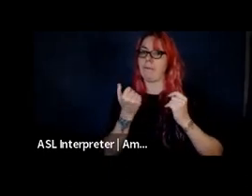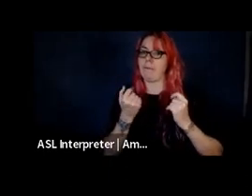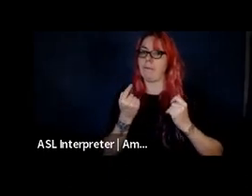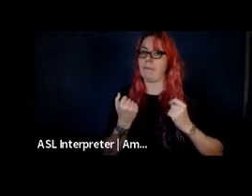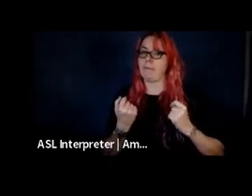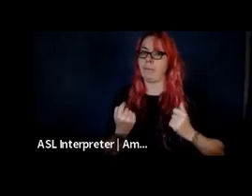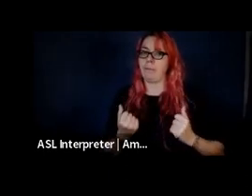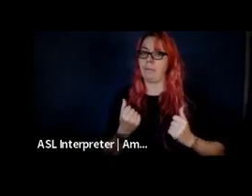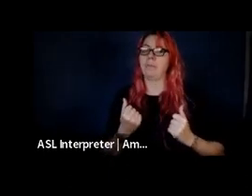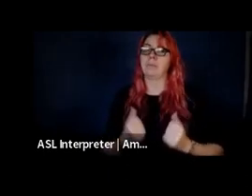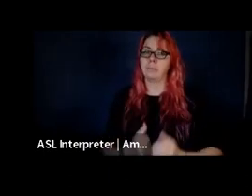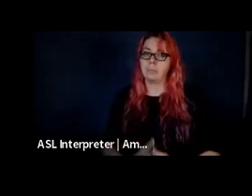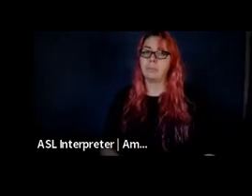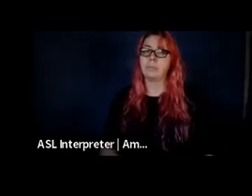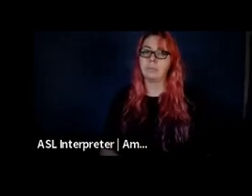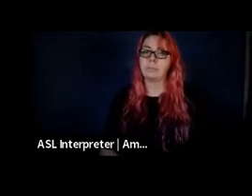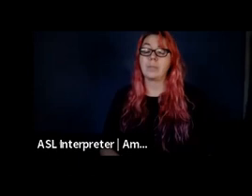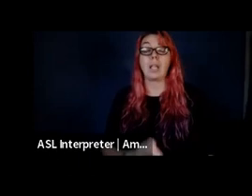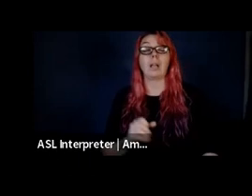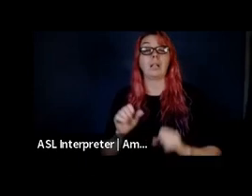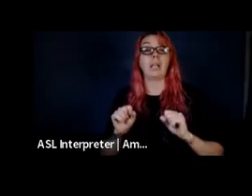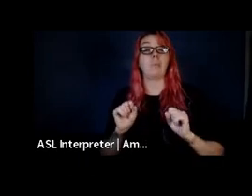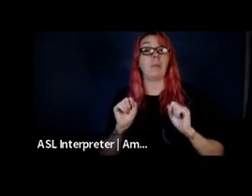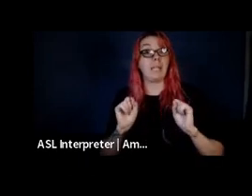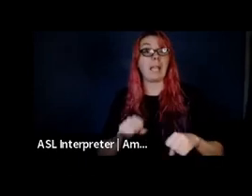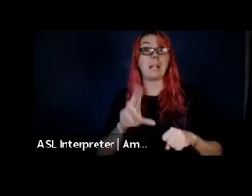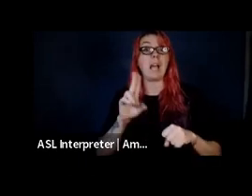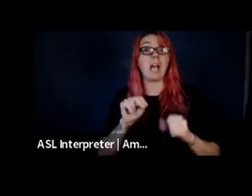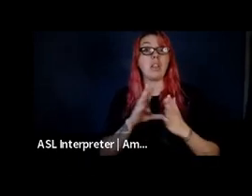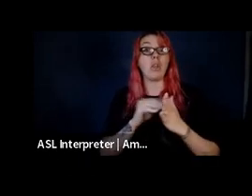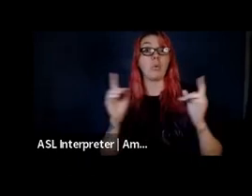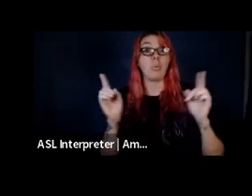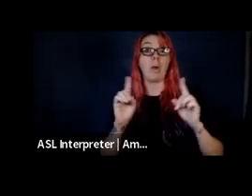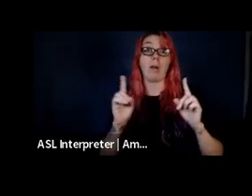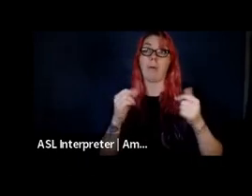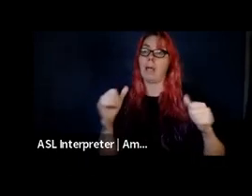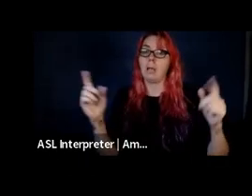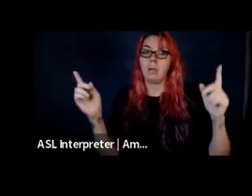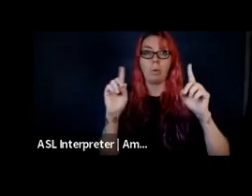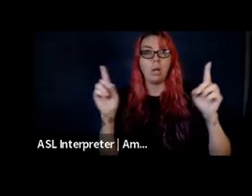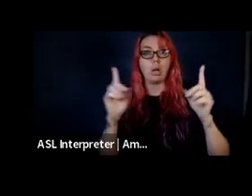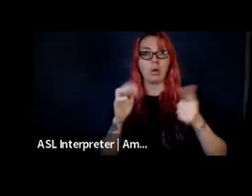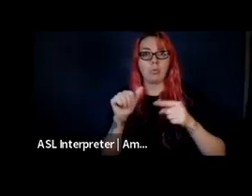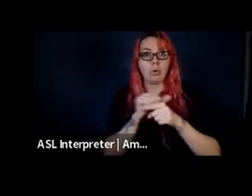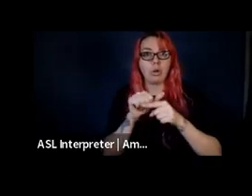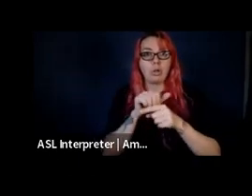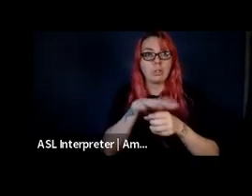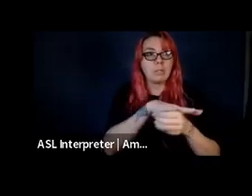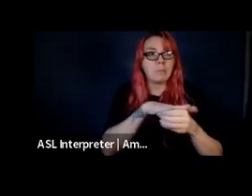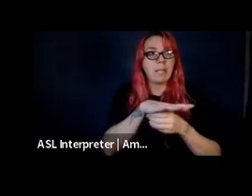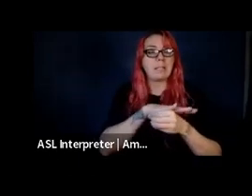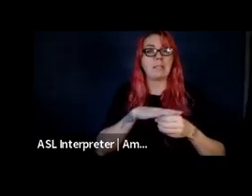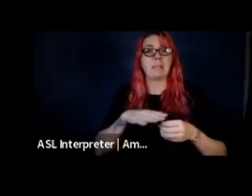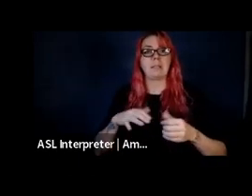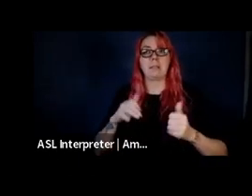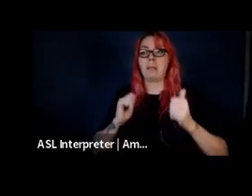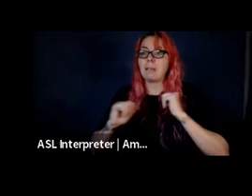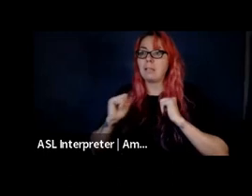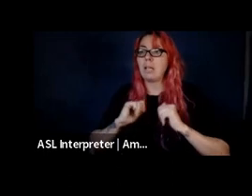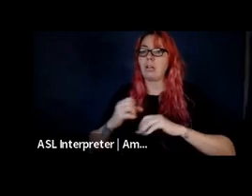to the performance spaces or the craft of what we're doing, it's about, think about that communication, just even to get across a point